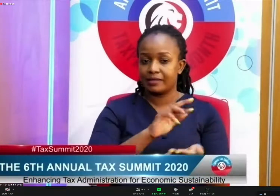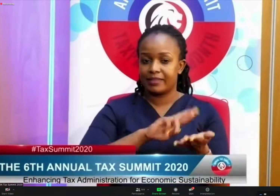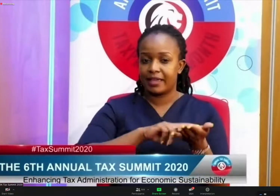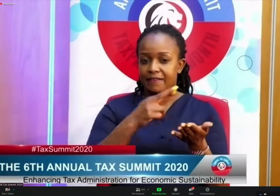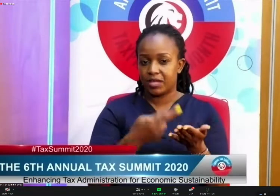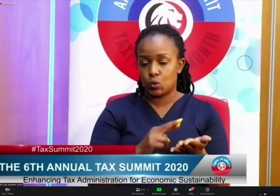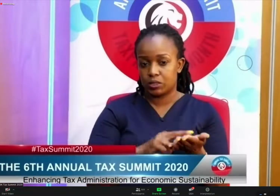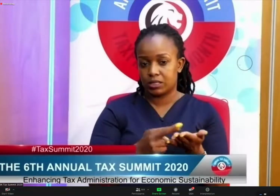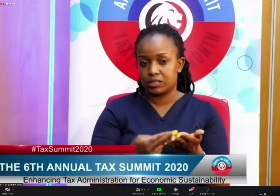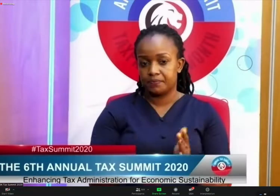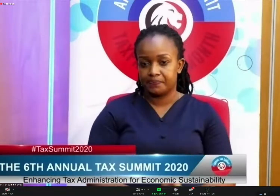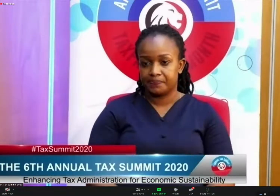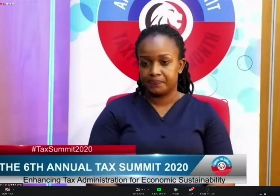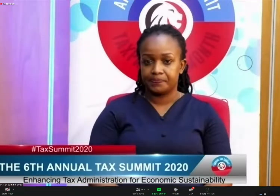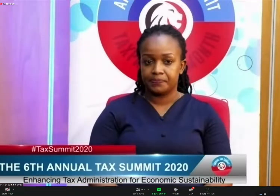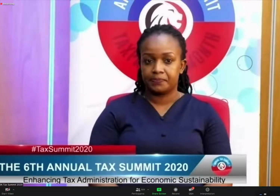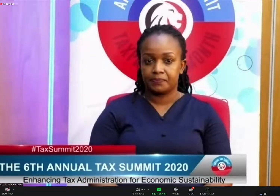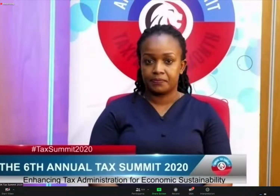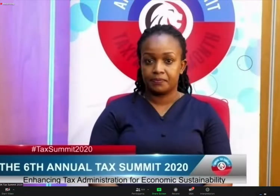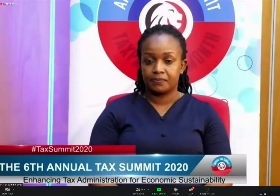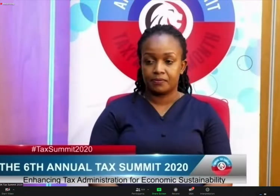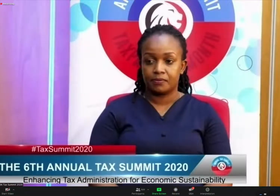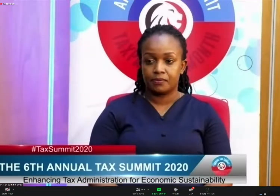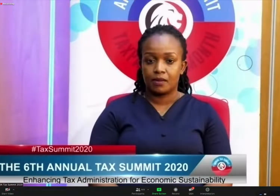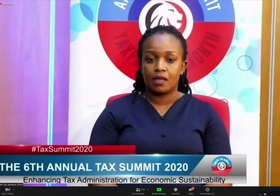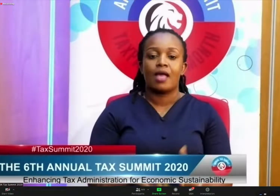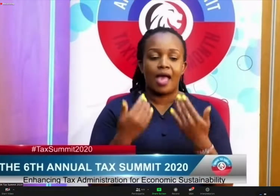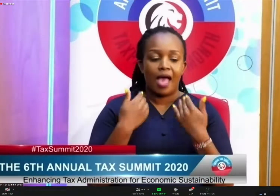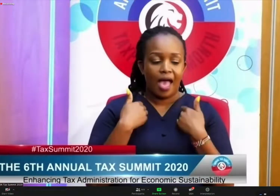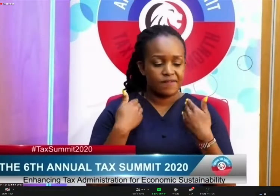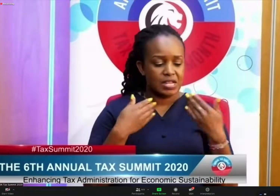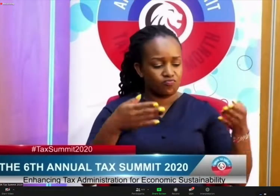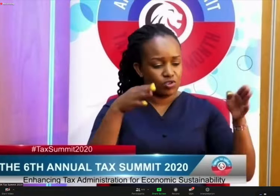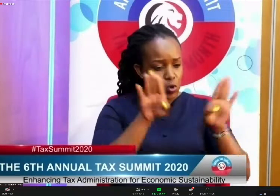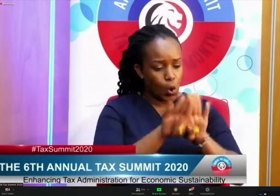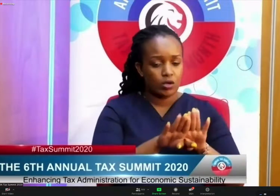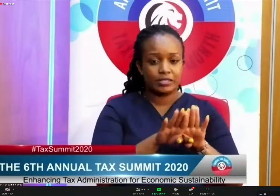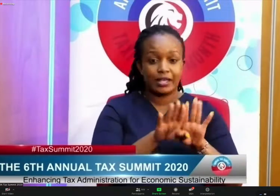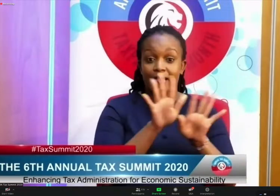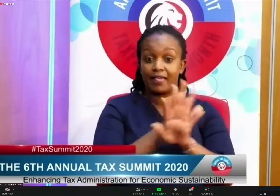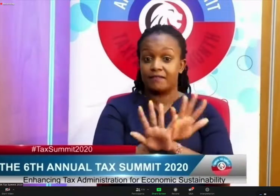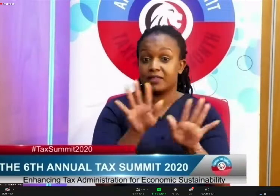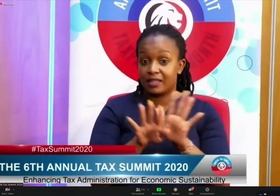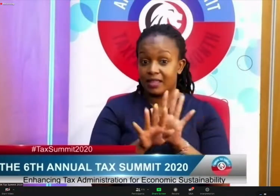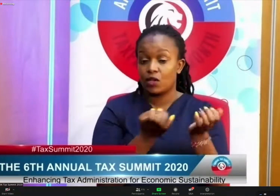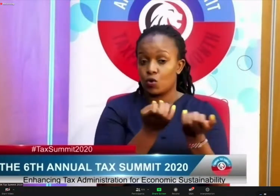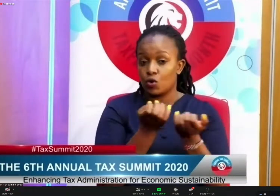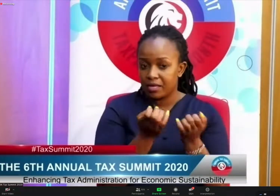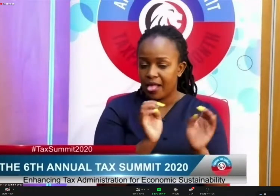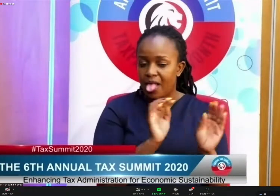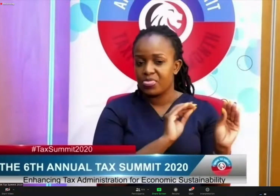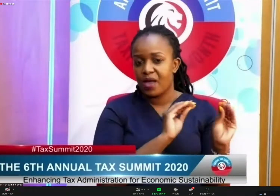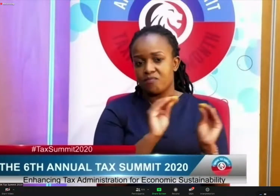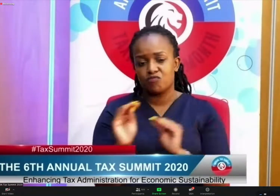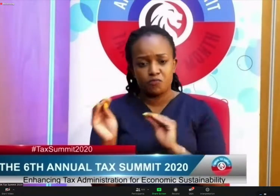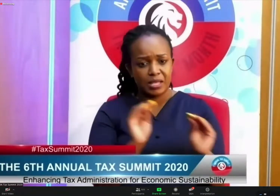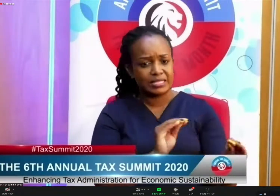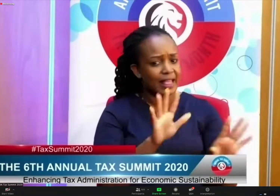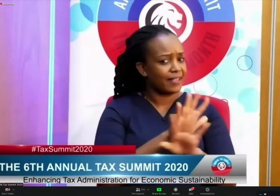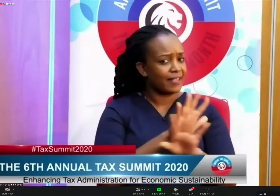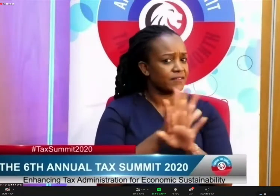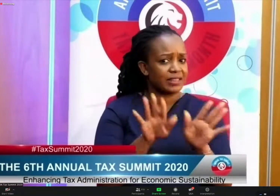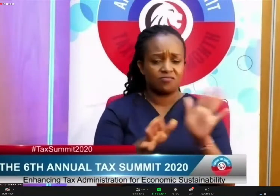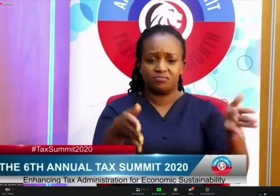Having locked down the economy, having locked down movements all over the country, the Federal Inland Revenue